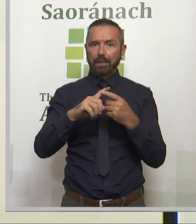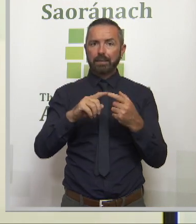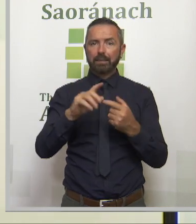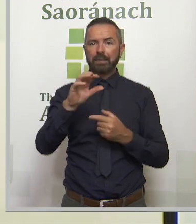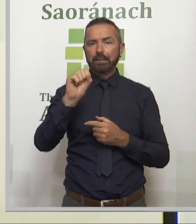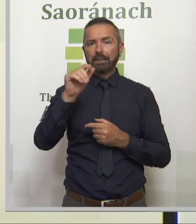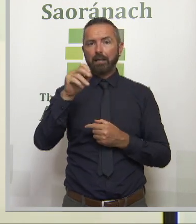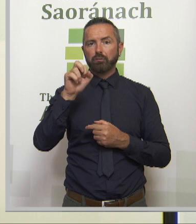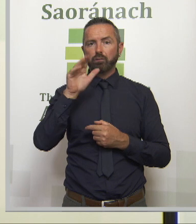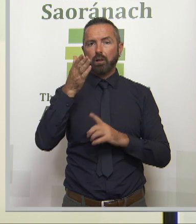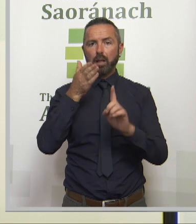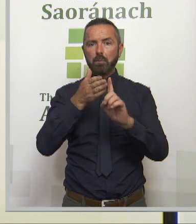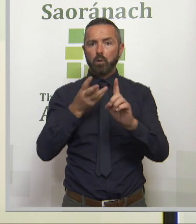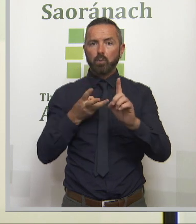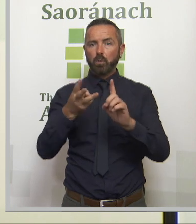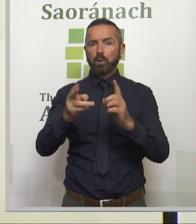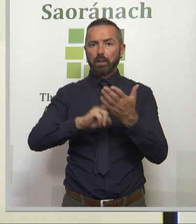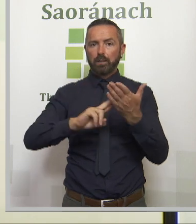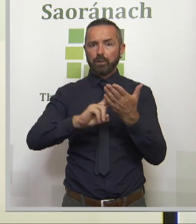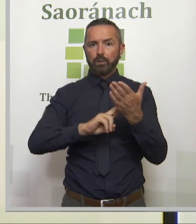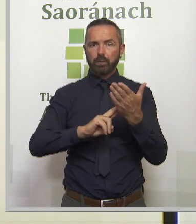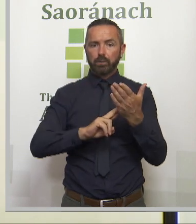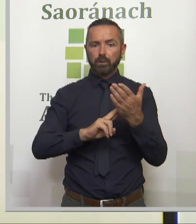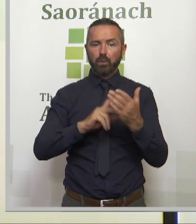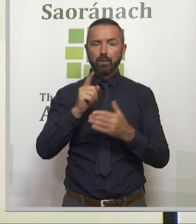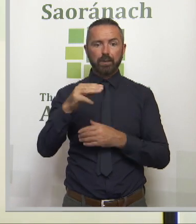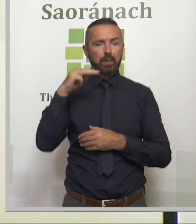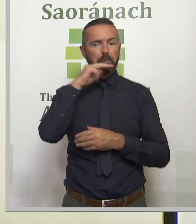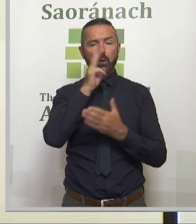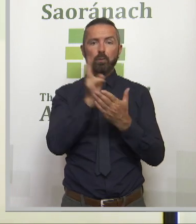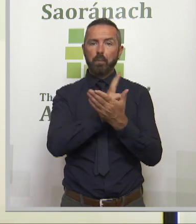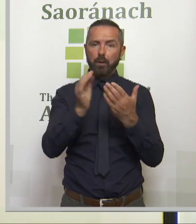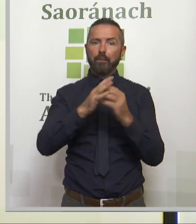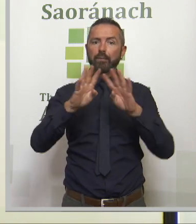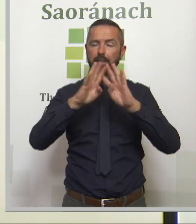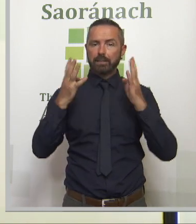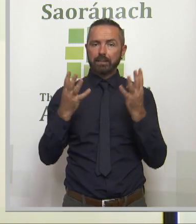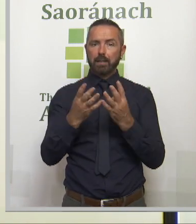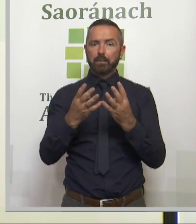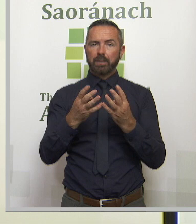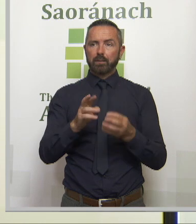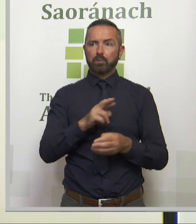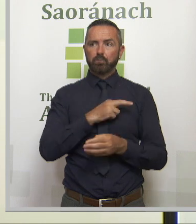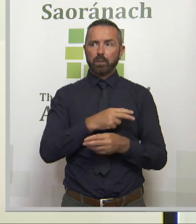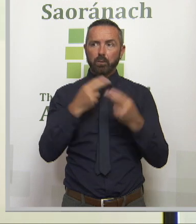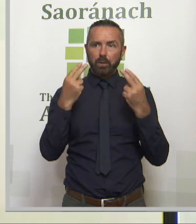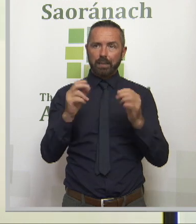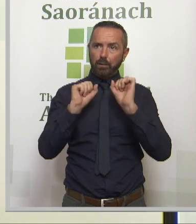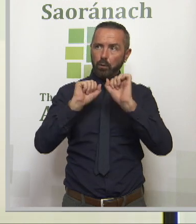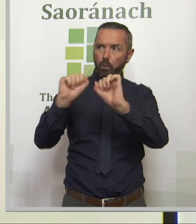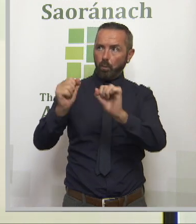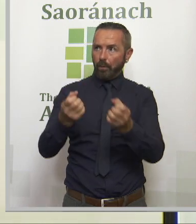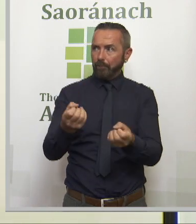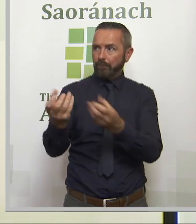that we will hopefully take. So this is a fundamental part of the Assembly, and we very much need your feedback